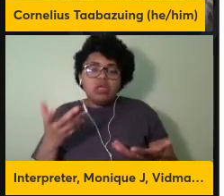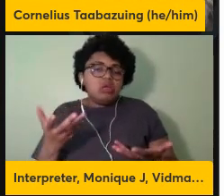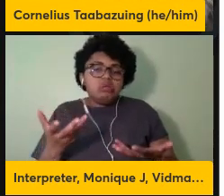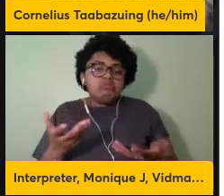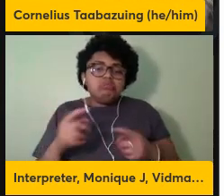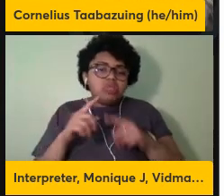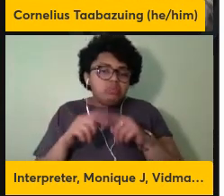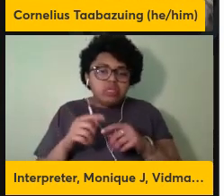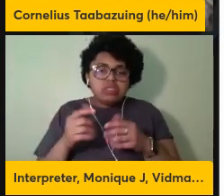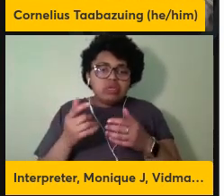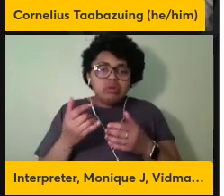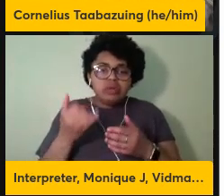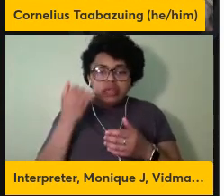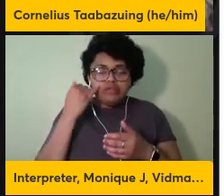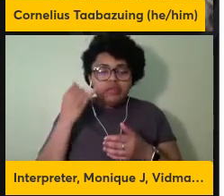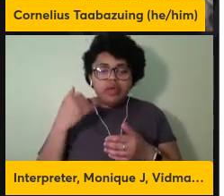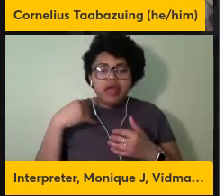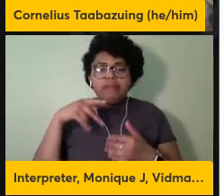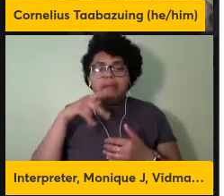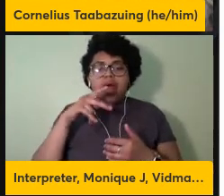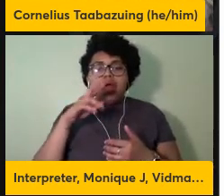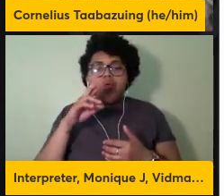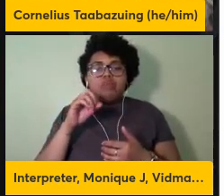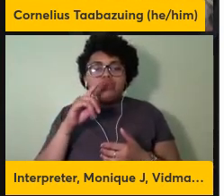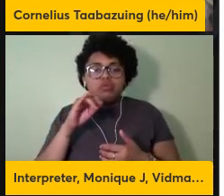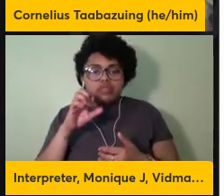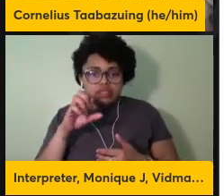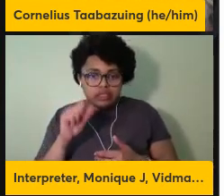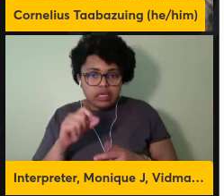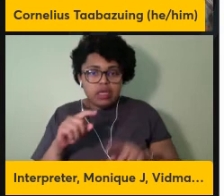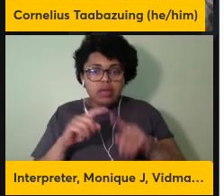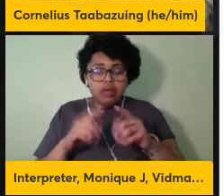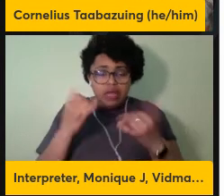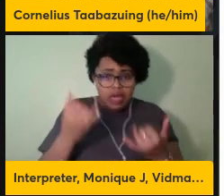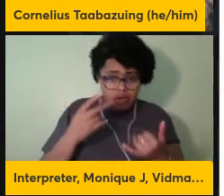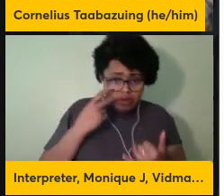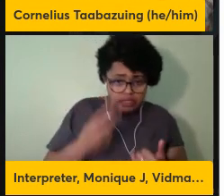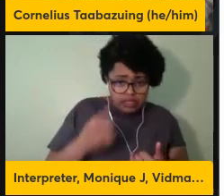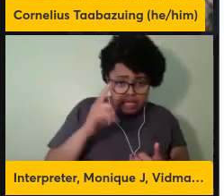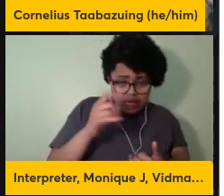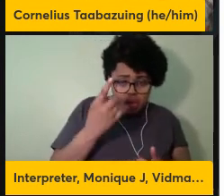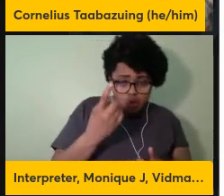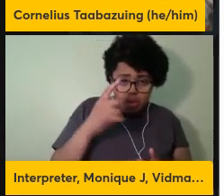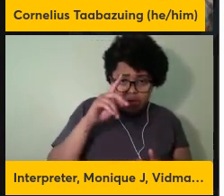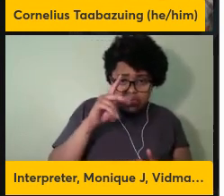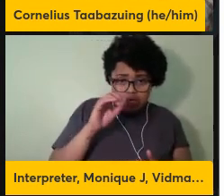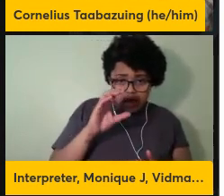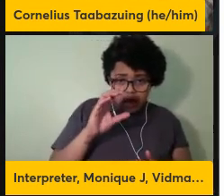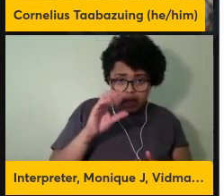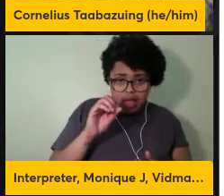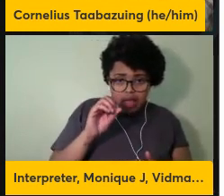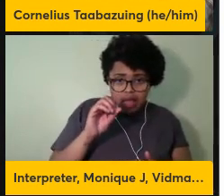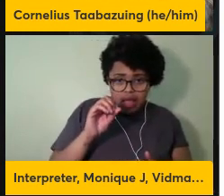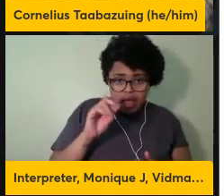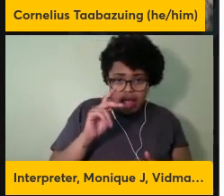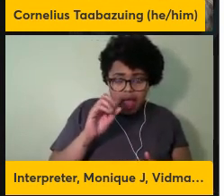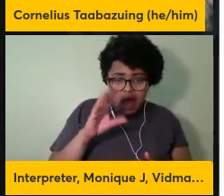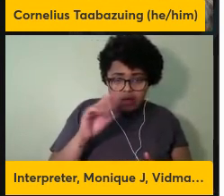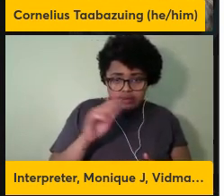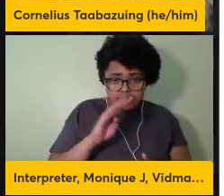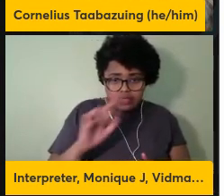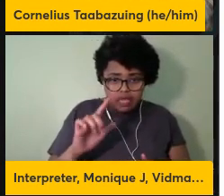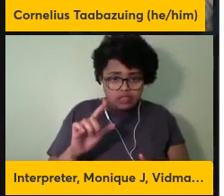you don't expect to see pyroptosis. And so here in our caspase-1 knockout cells, we have our pyroptotic agent, and we no longer